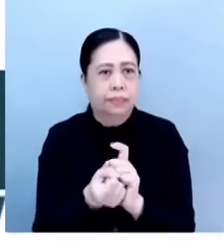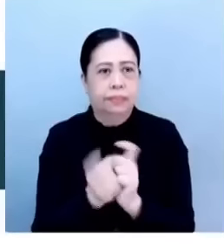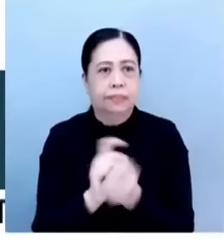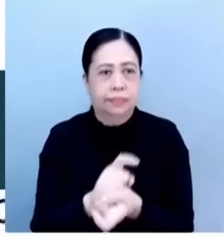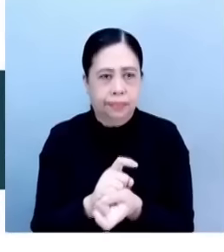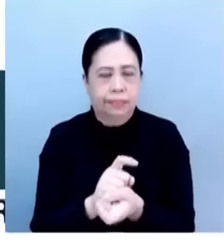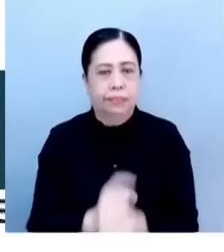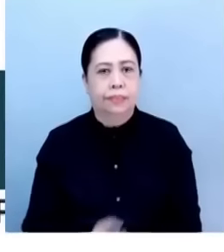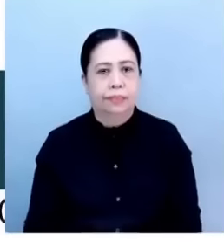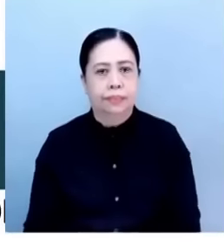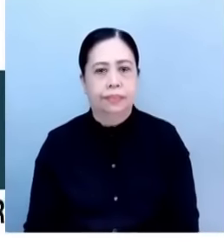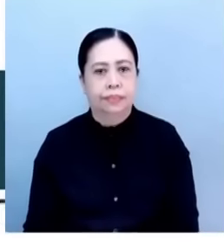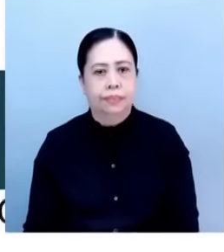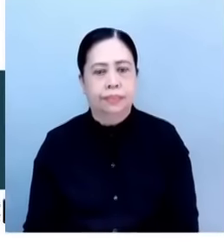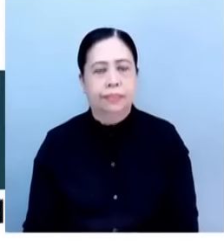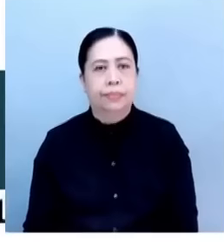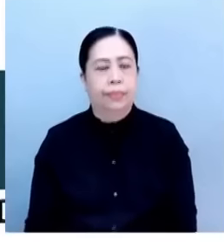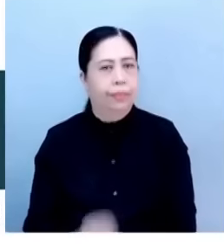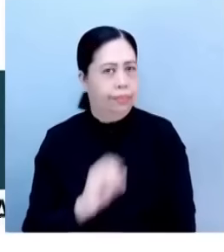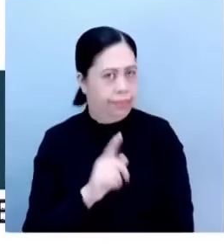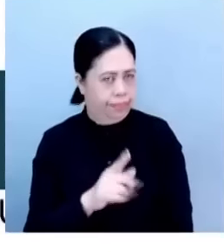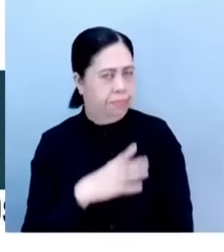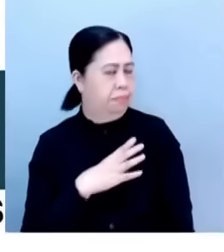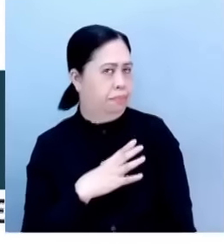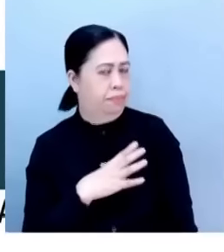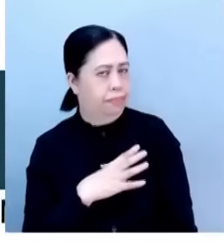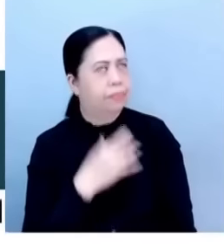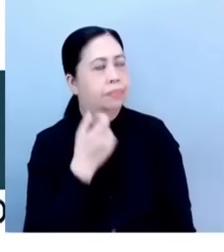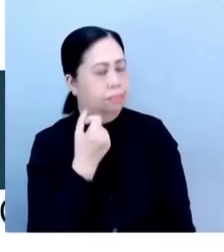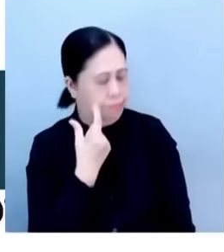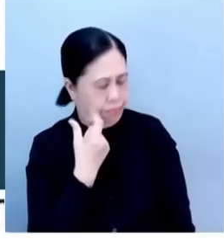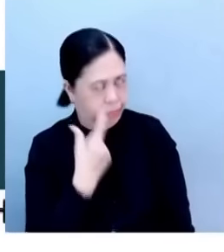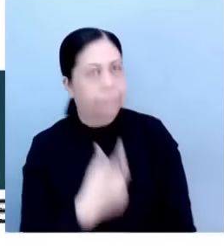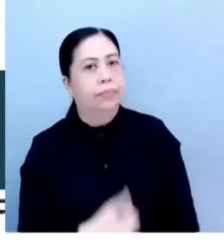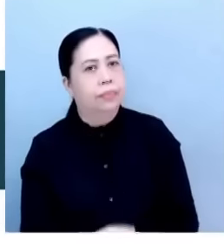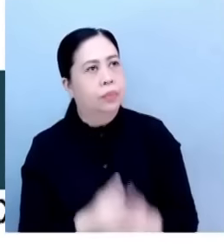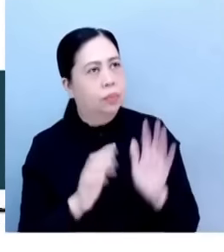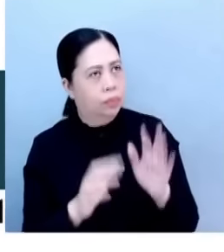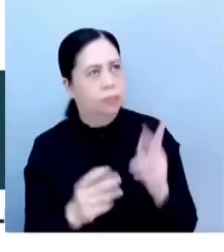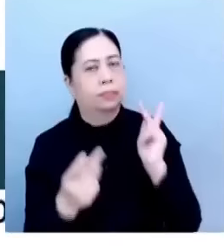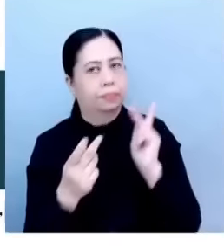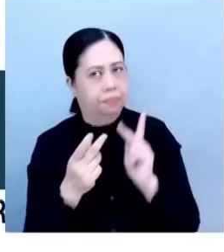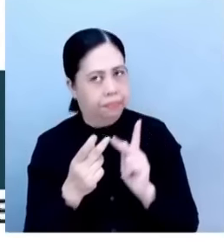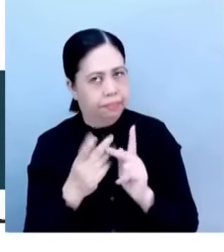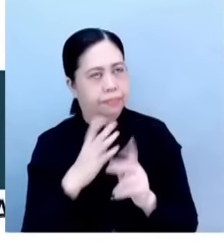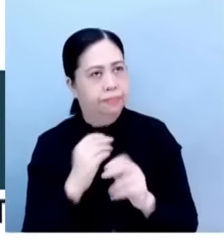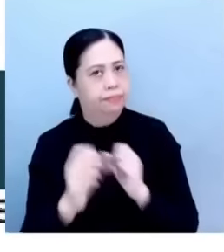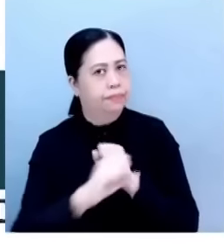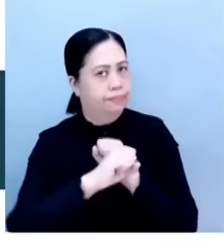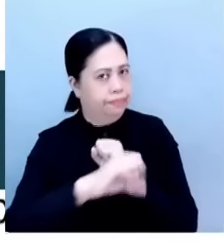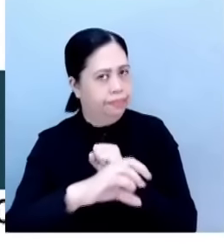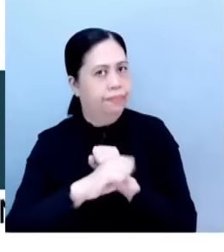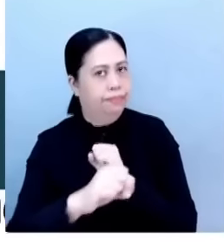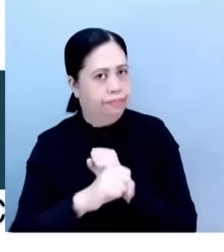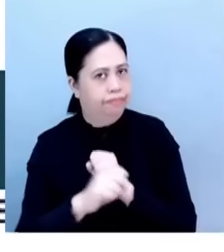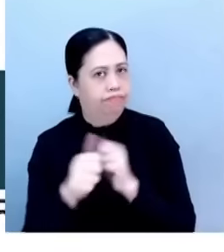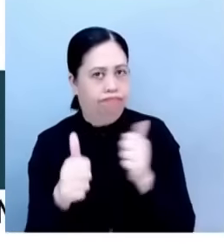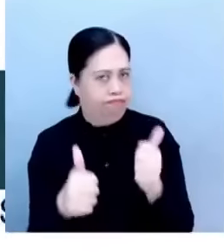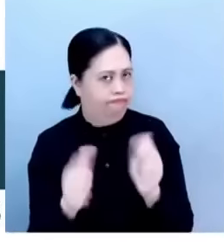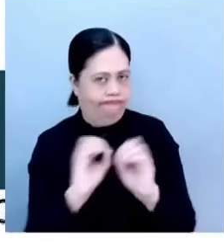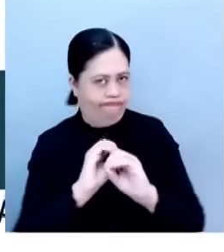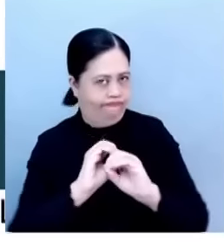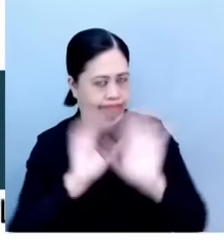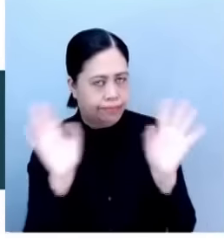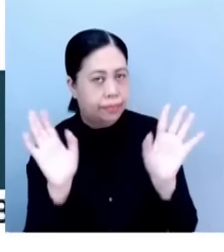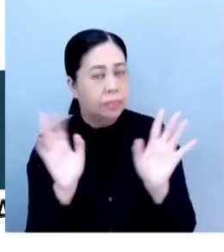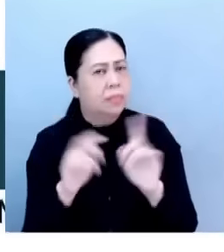Mm-hmm. Okay, there's no question about that. I think your motive and your advocacy, that's very clear. But